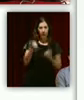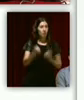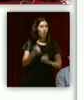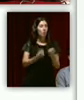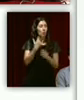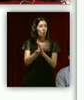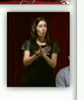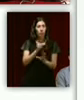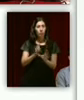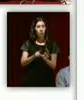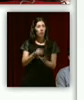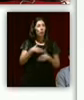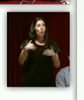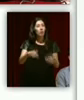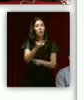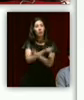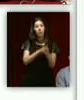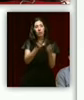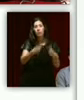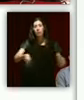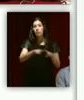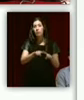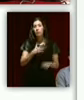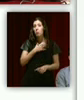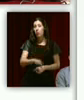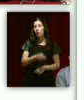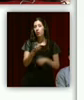Kart, any given game,